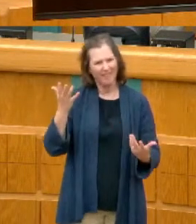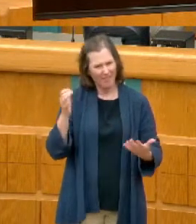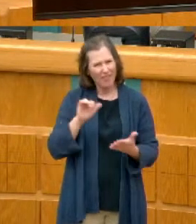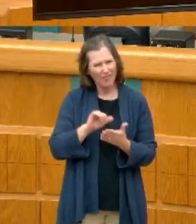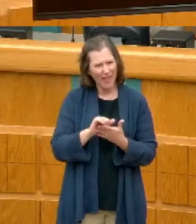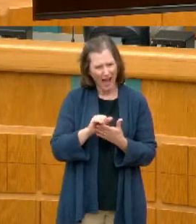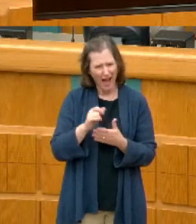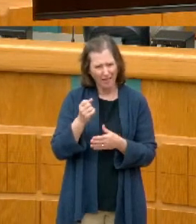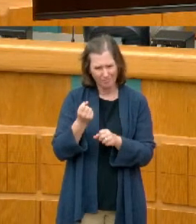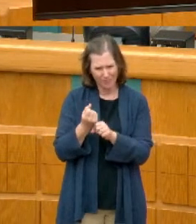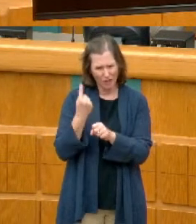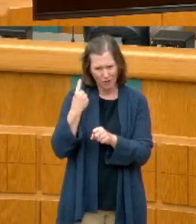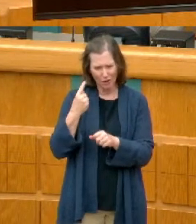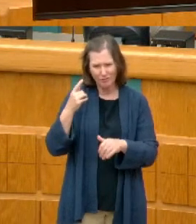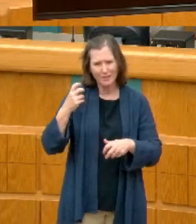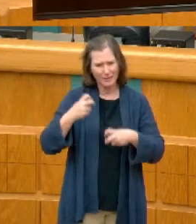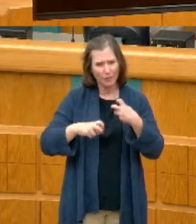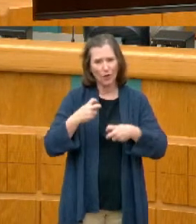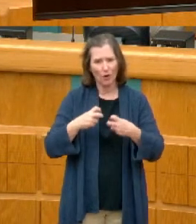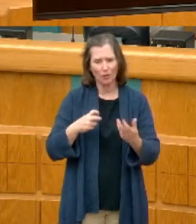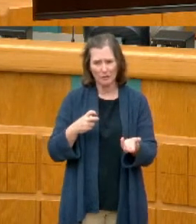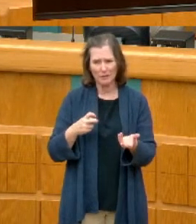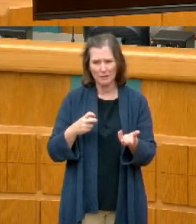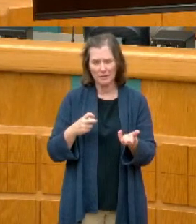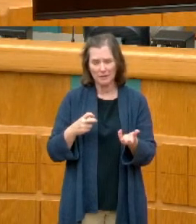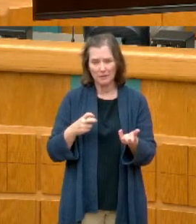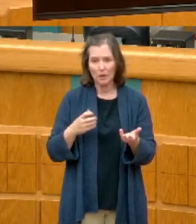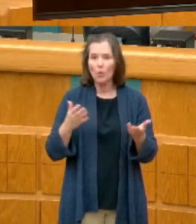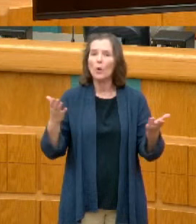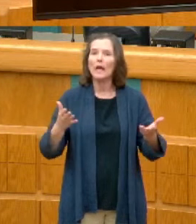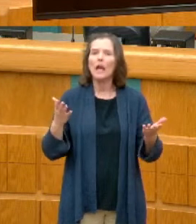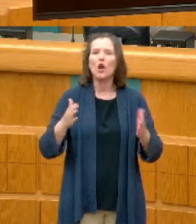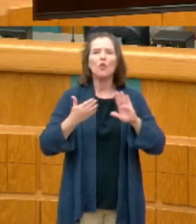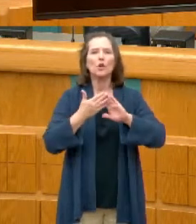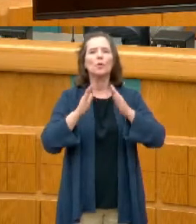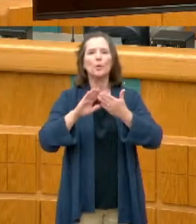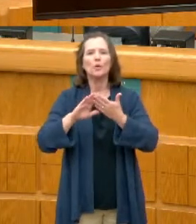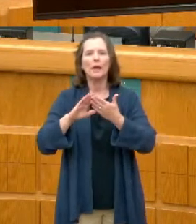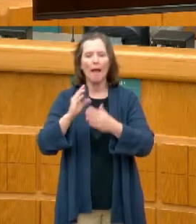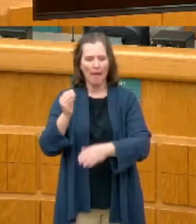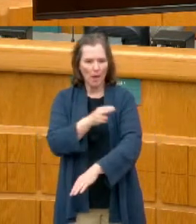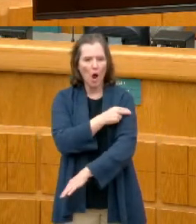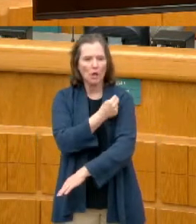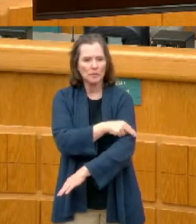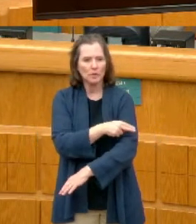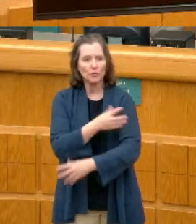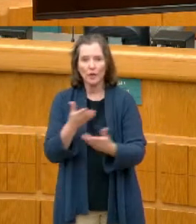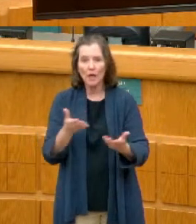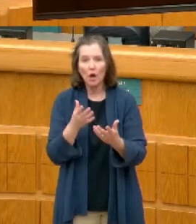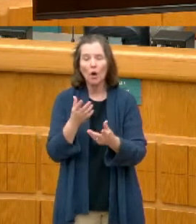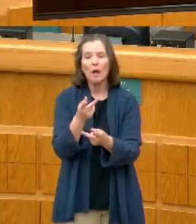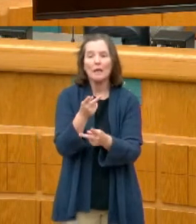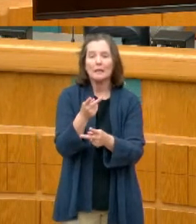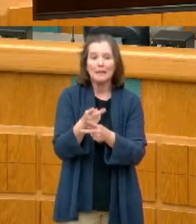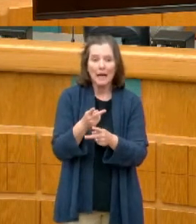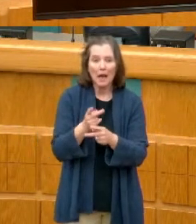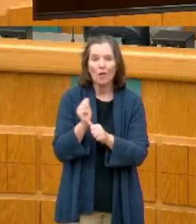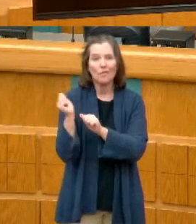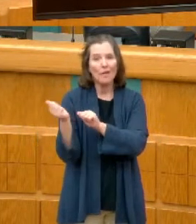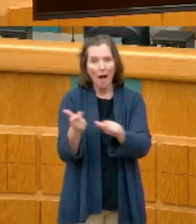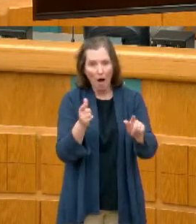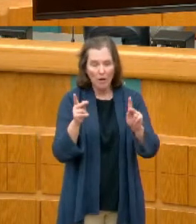here as a community, we're here as hospitals to take care of each and every one of you. But we are your friends, we are your neighbors,